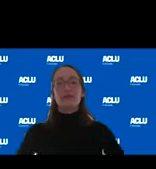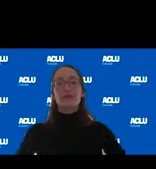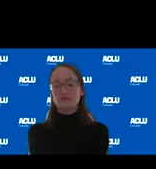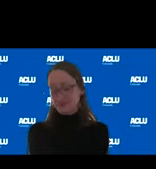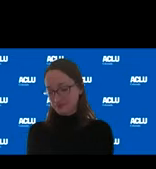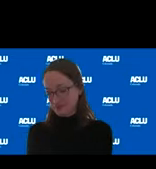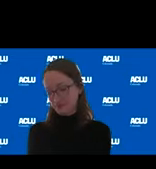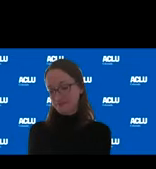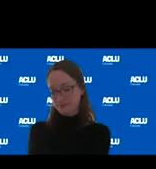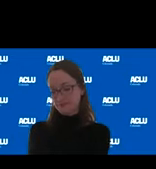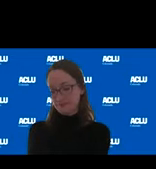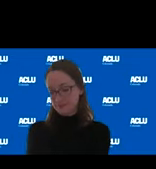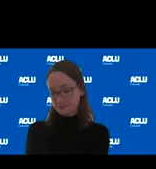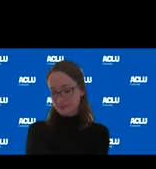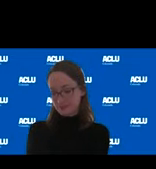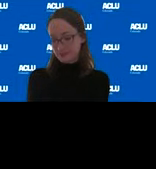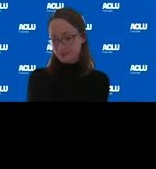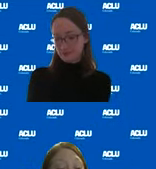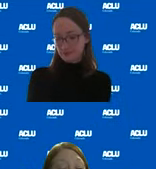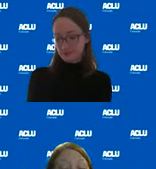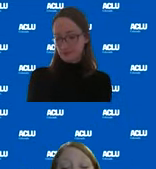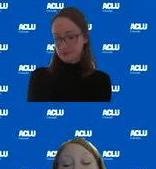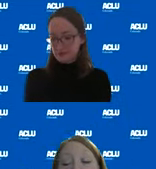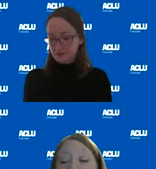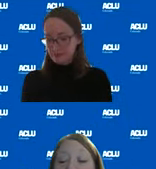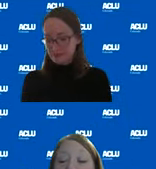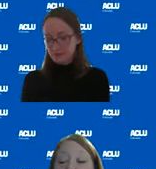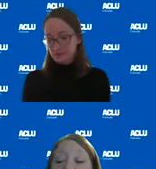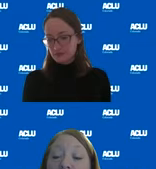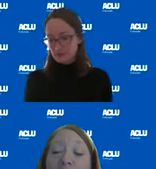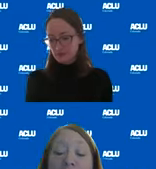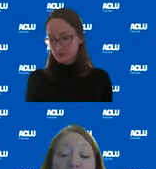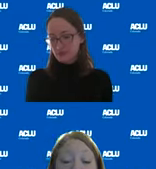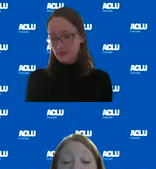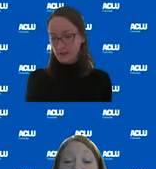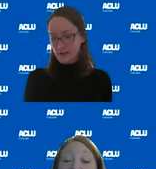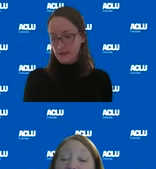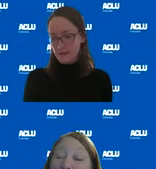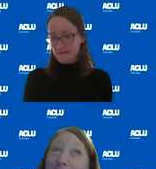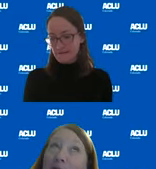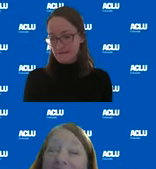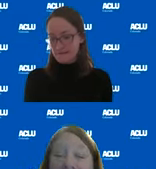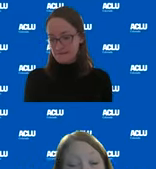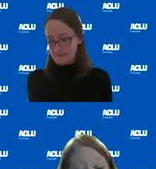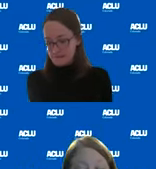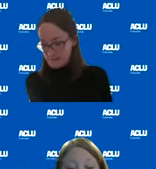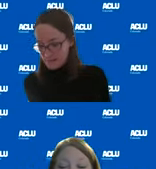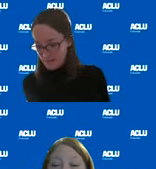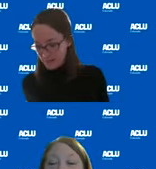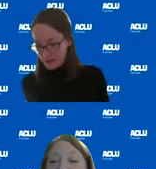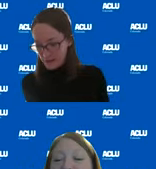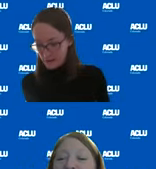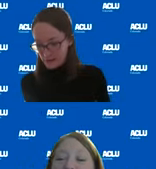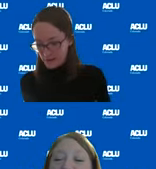That's all. Great, Jen. Thank you so much for that lunch bite,